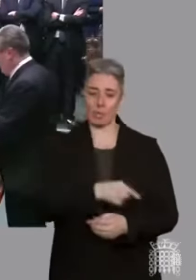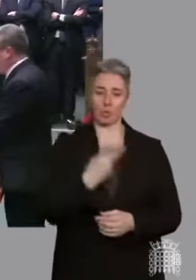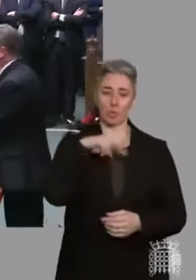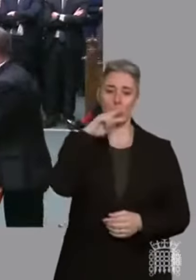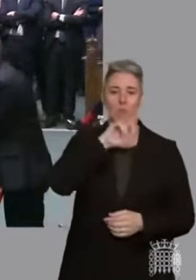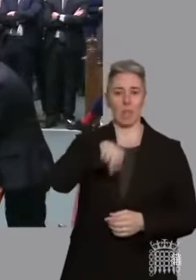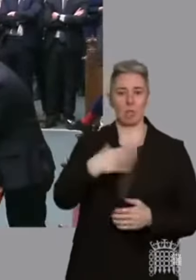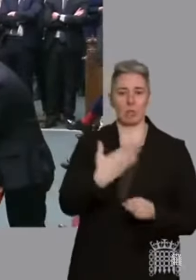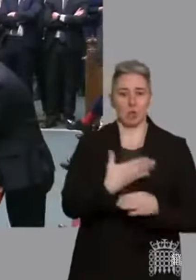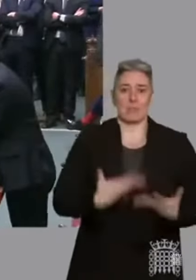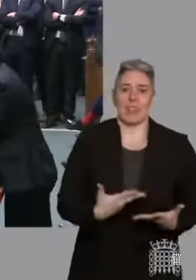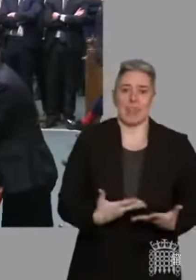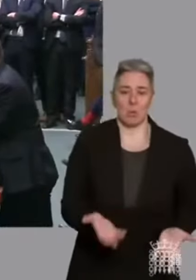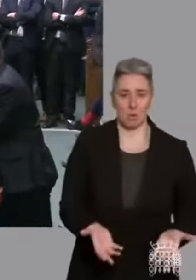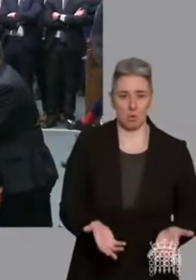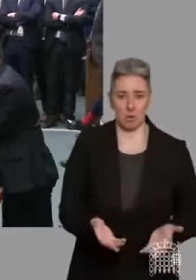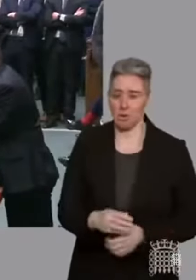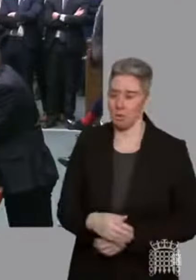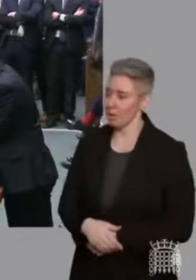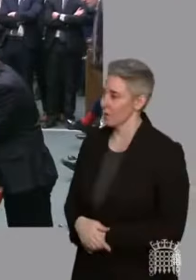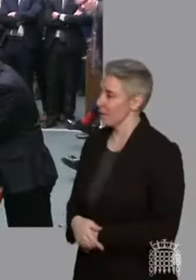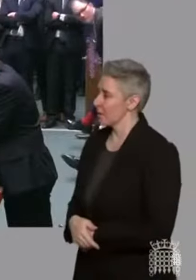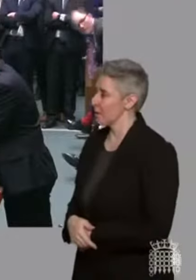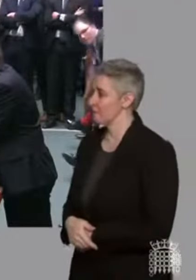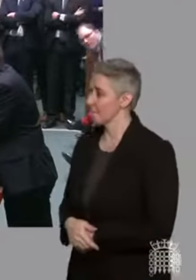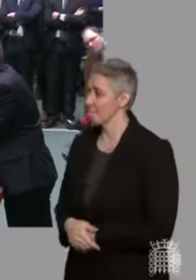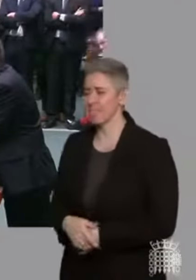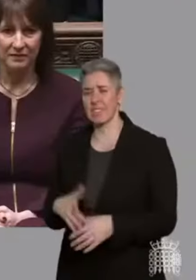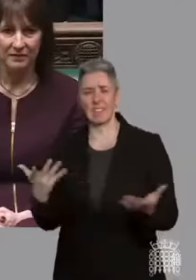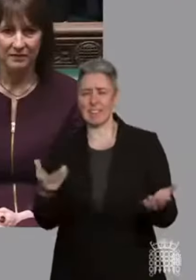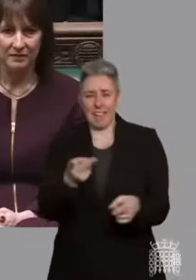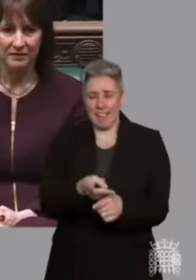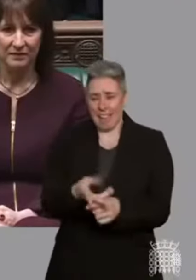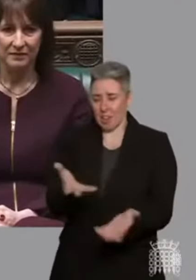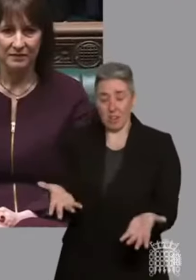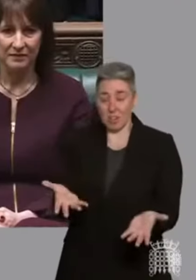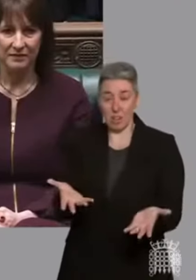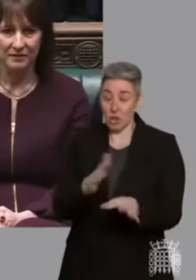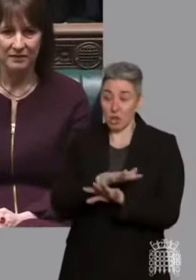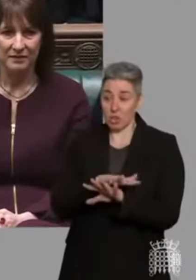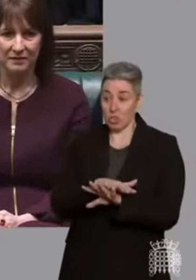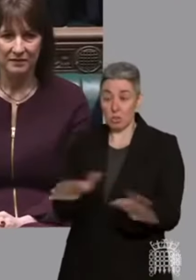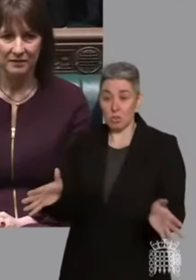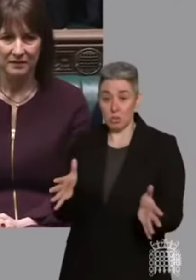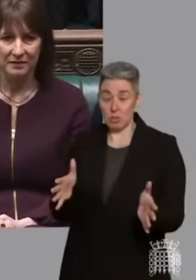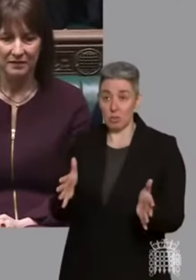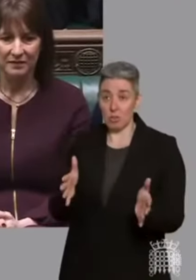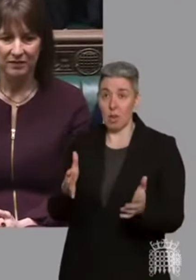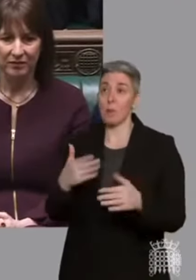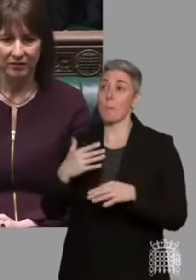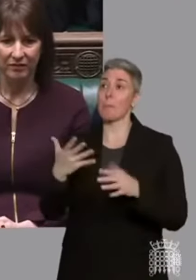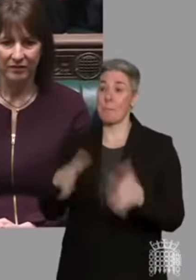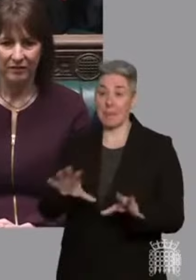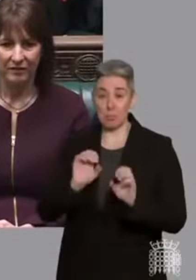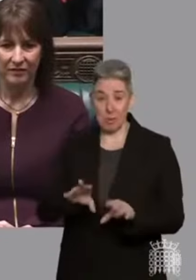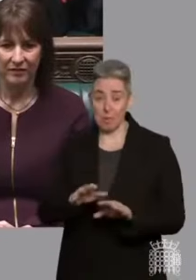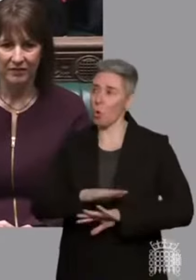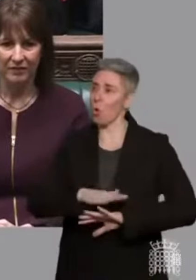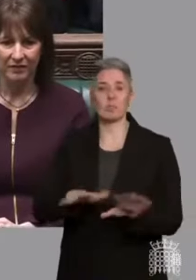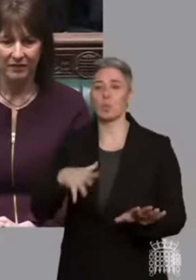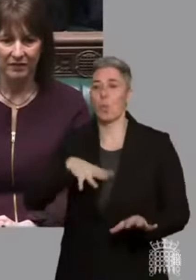Minister. Again, she clearly hasn't been briefed or doesn't want to be briefed. GB Energy, a publicly owned energy company that